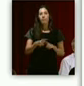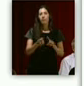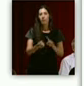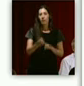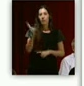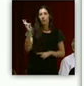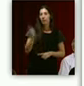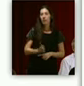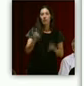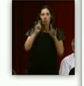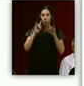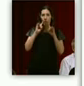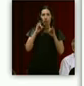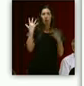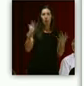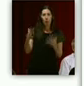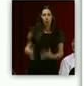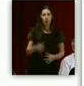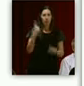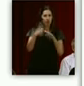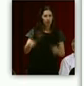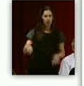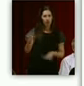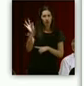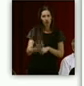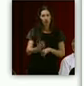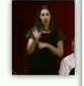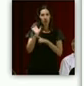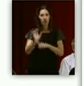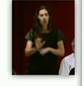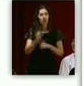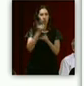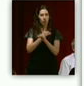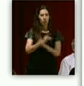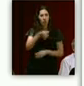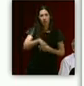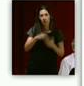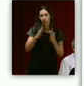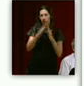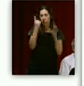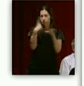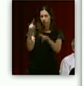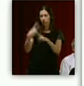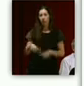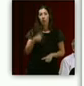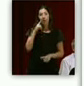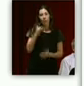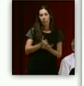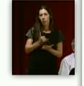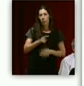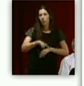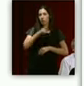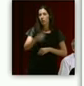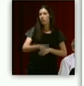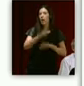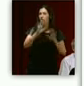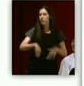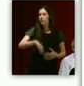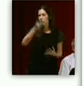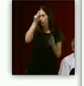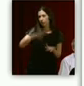the same microphone as an Android-based mobile device, and it's not the same to be at the movies than to be at home.